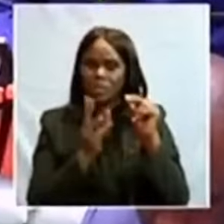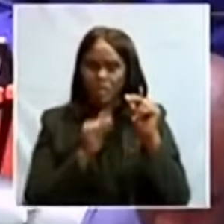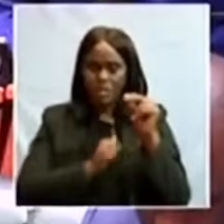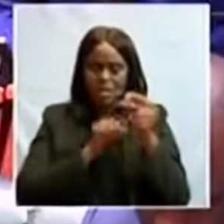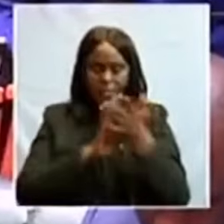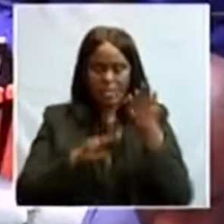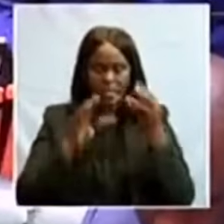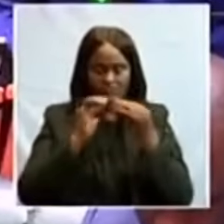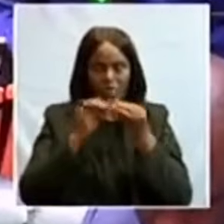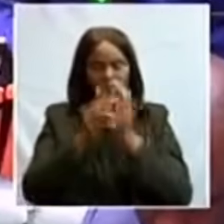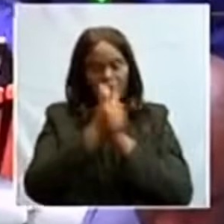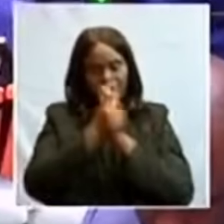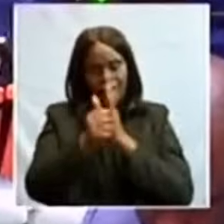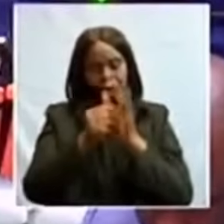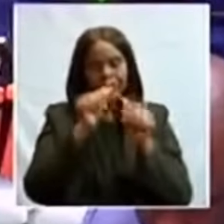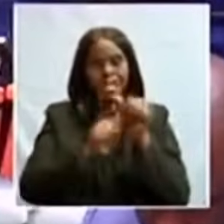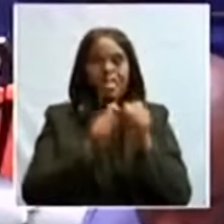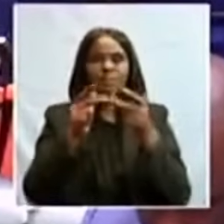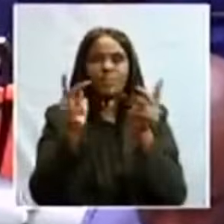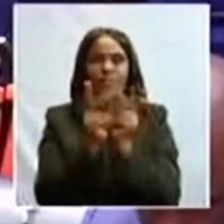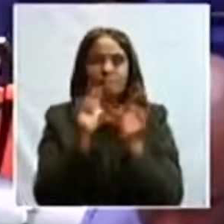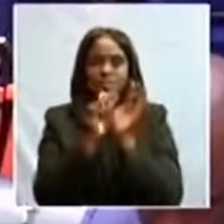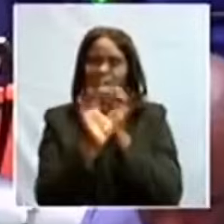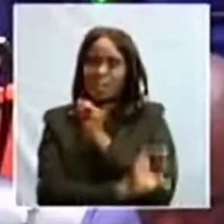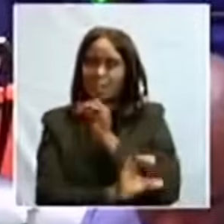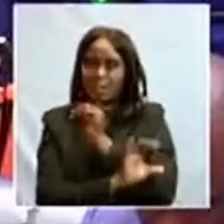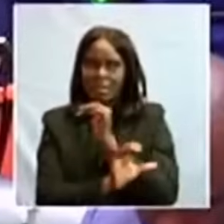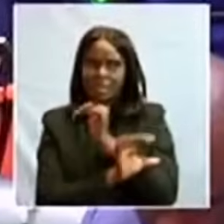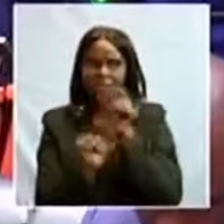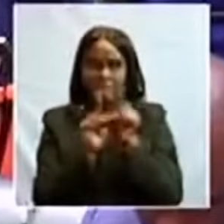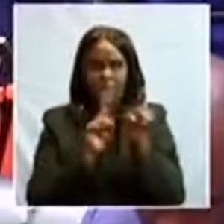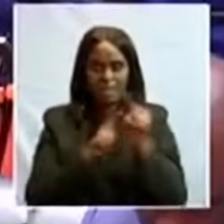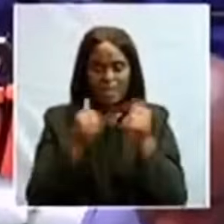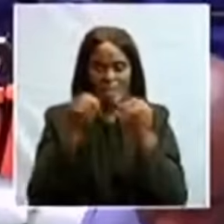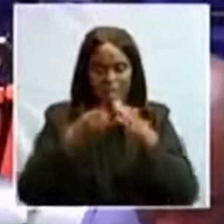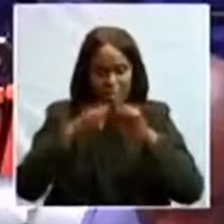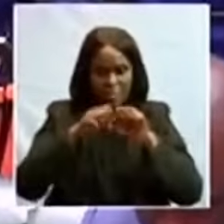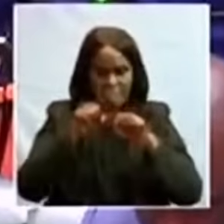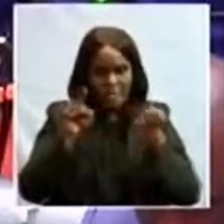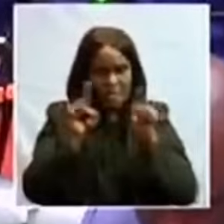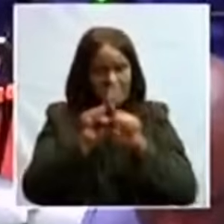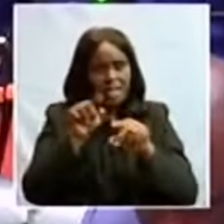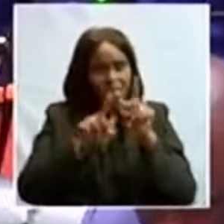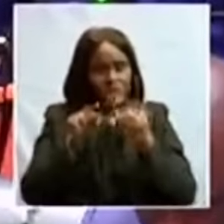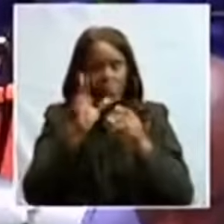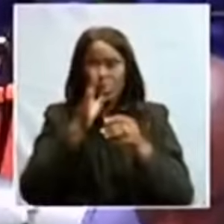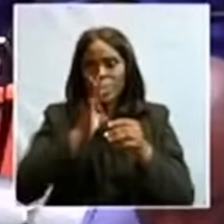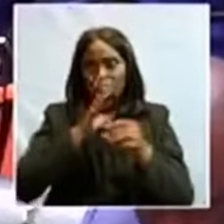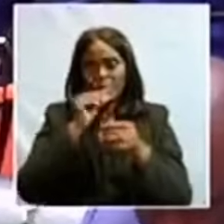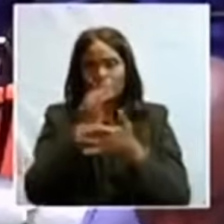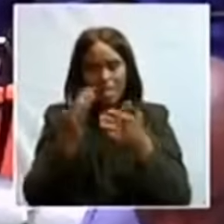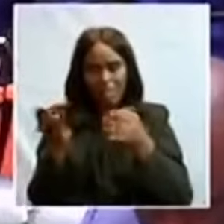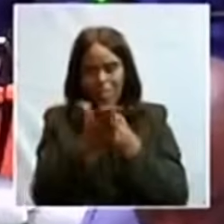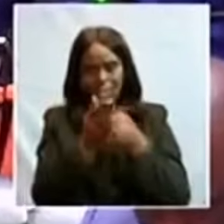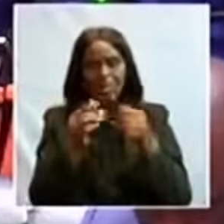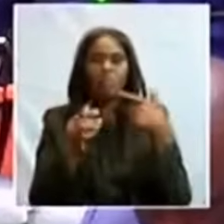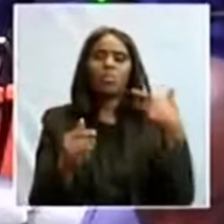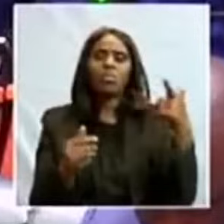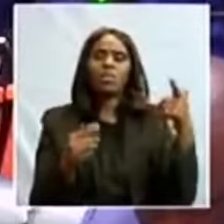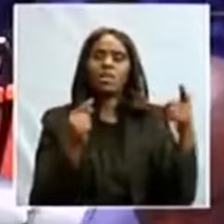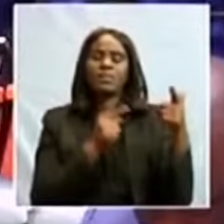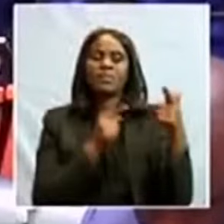believe that talent is in every corner of the country. Yes. And even these are the same people, Madam Speaker, some of them on your left.